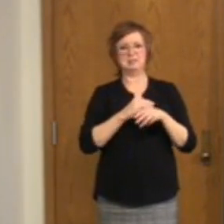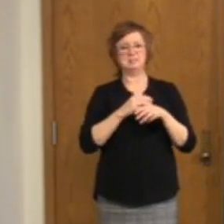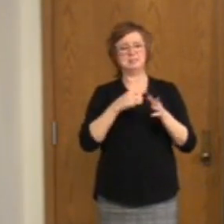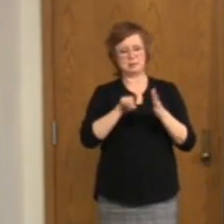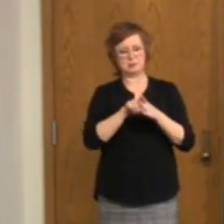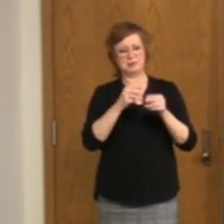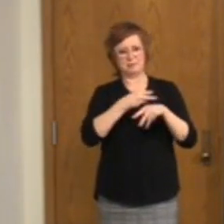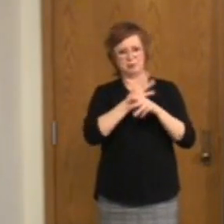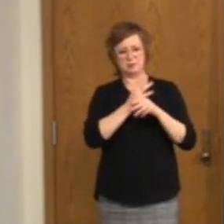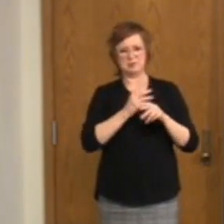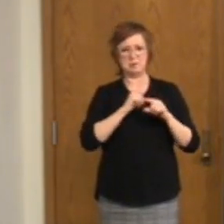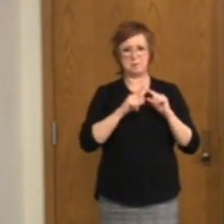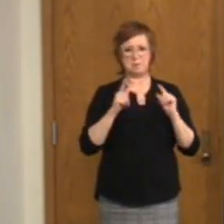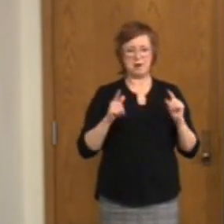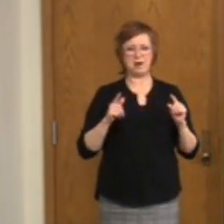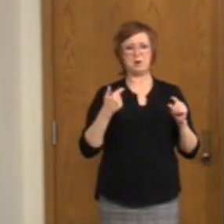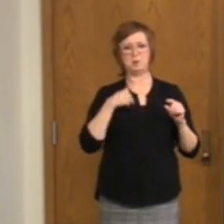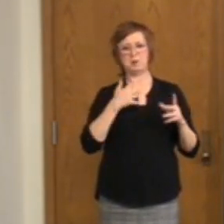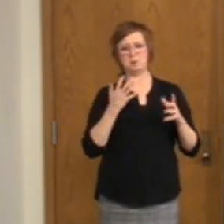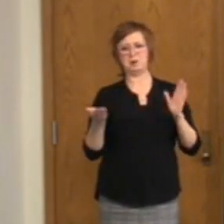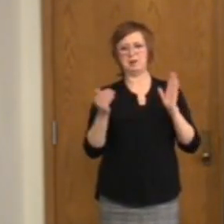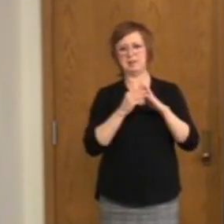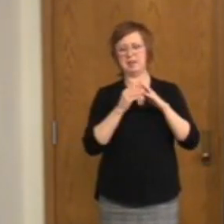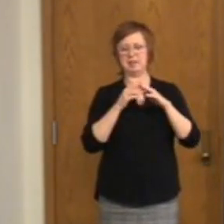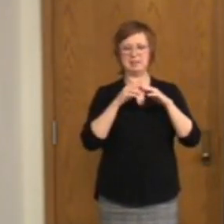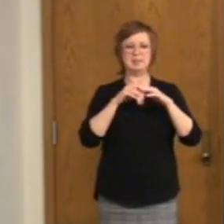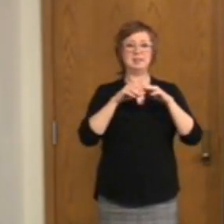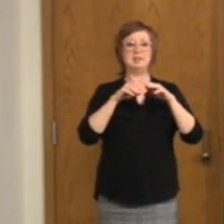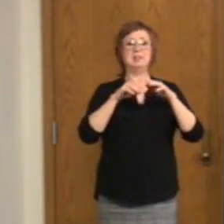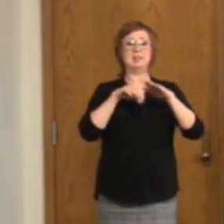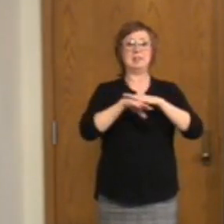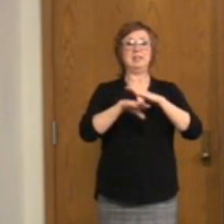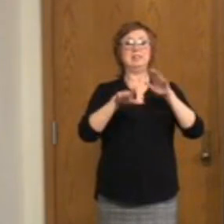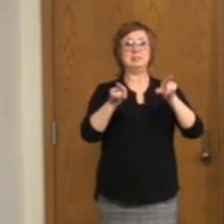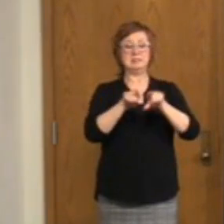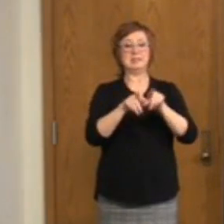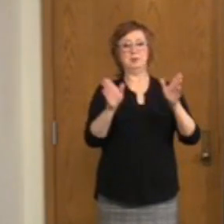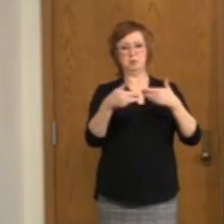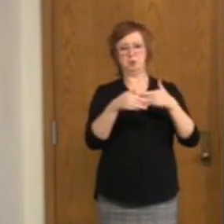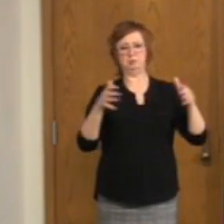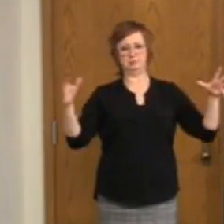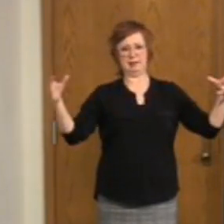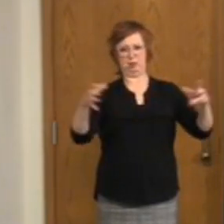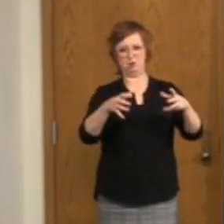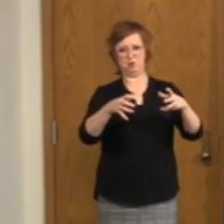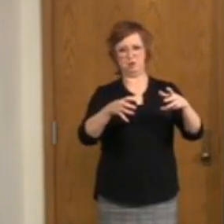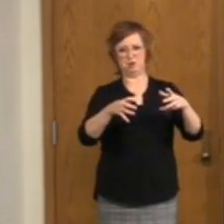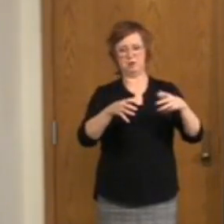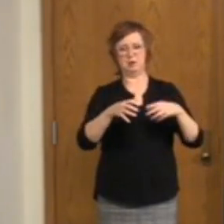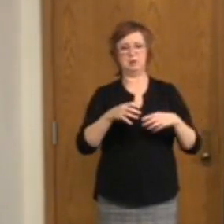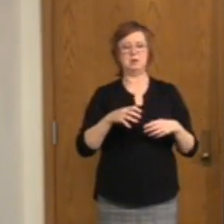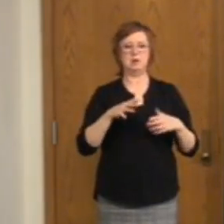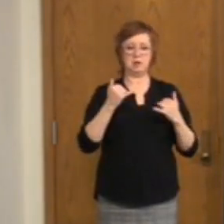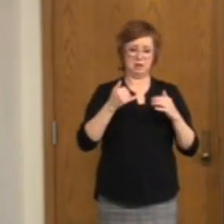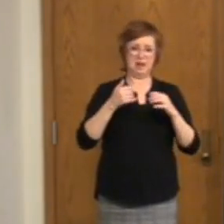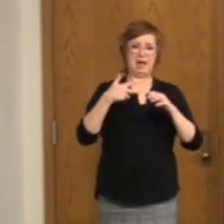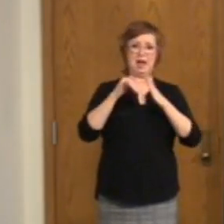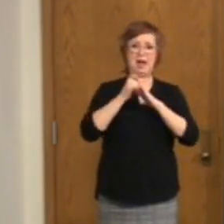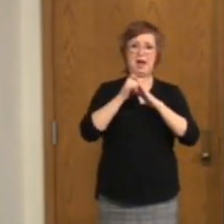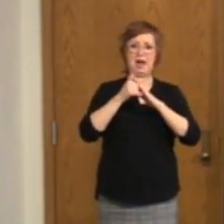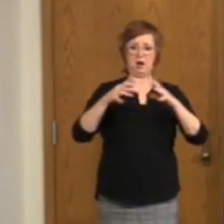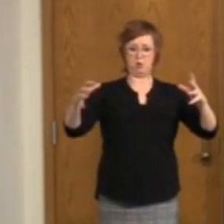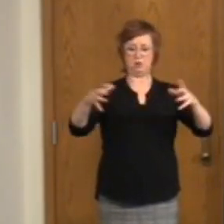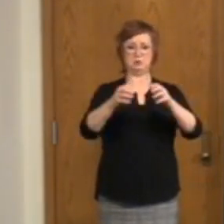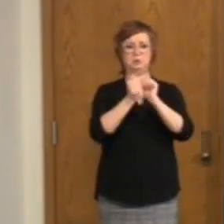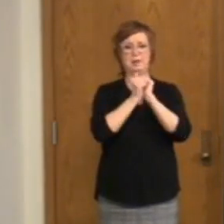path to better days, is for people to say yes when it is their turn to have access to a vaccine. This